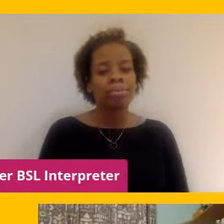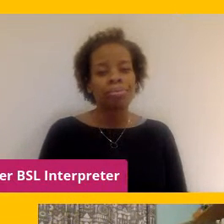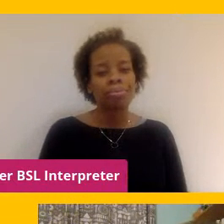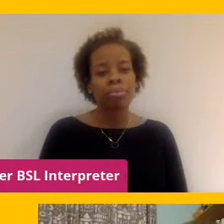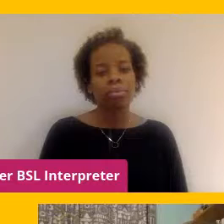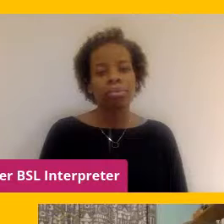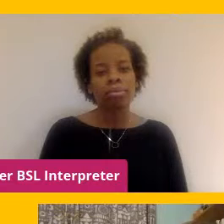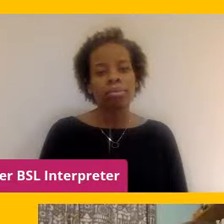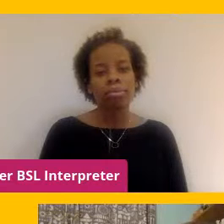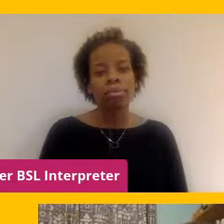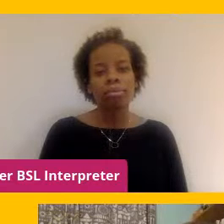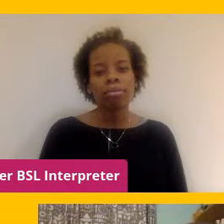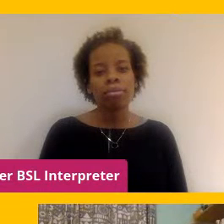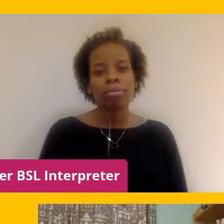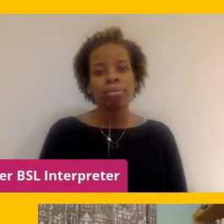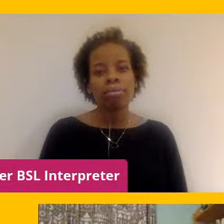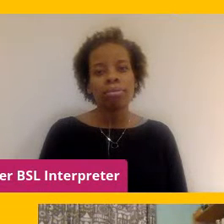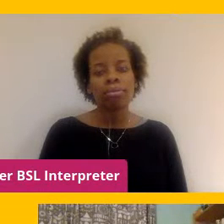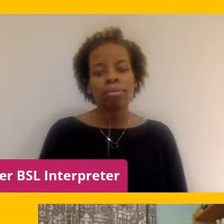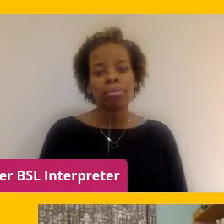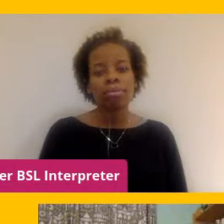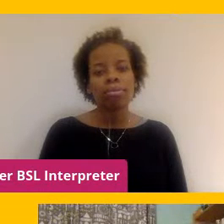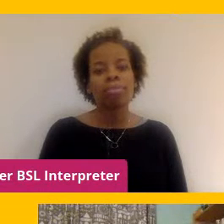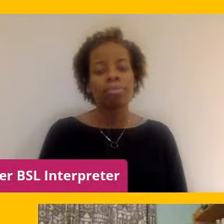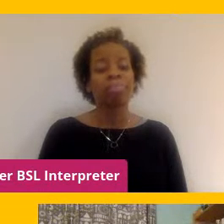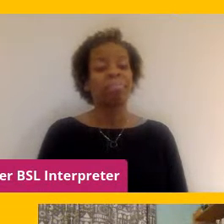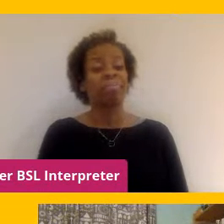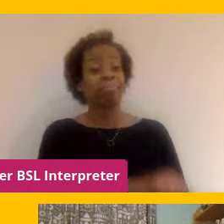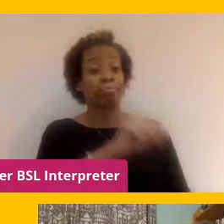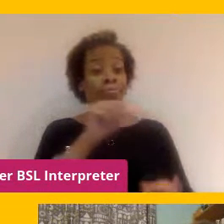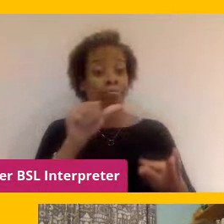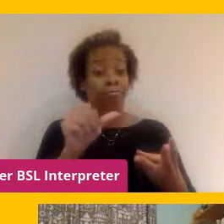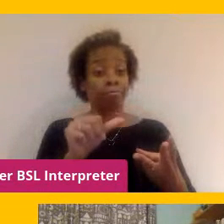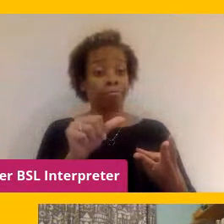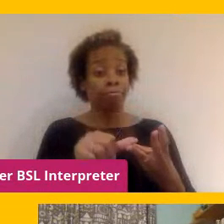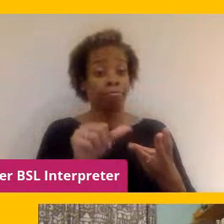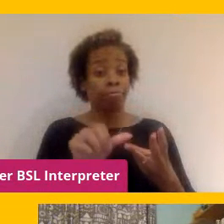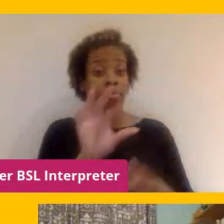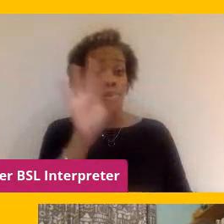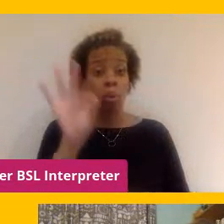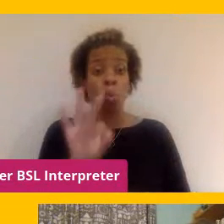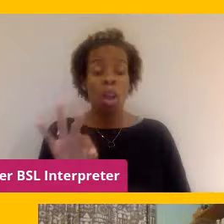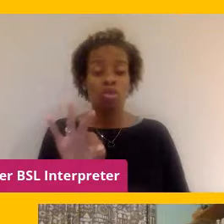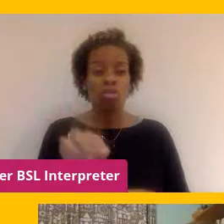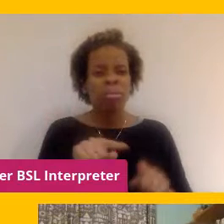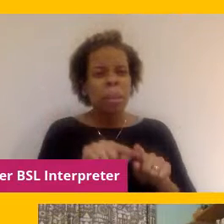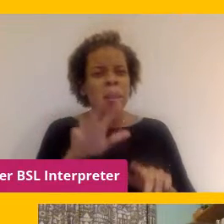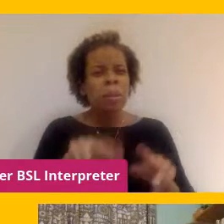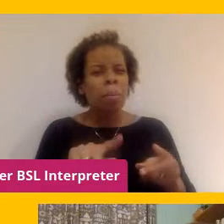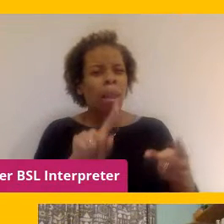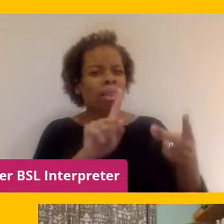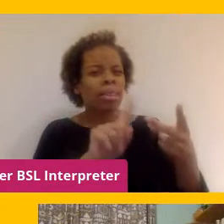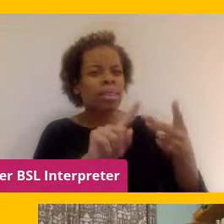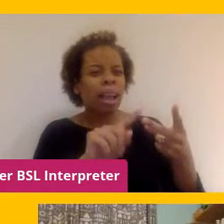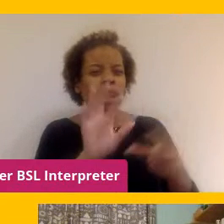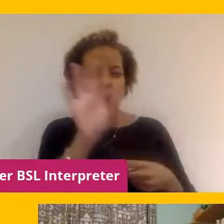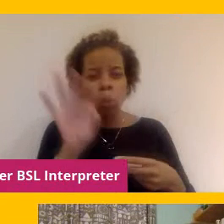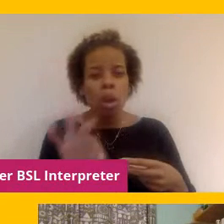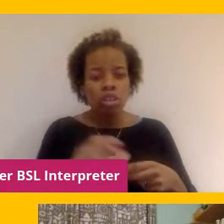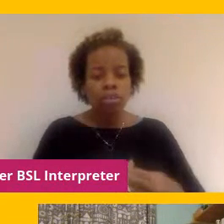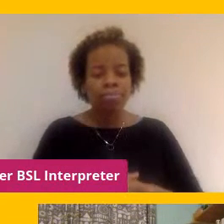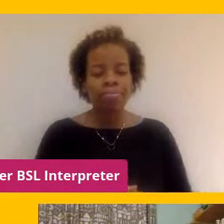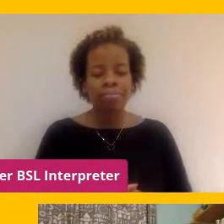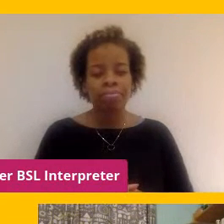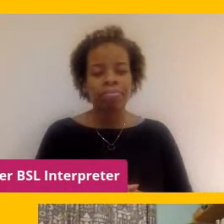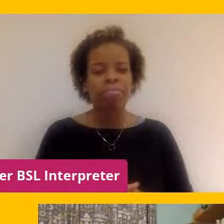That's great. Thank you very much, both. The next question, I think, is almost an extension of the previous one.